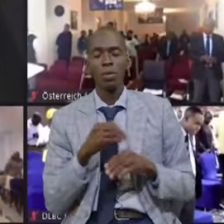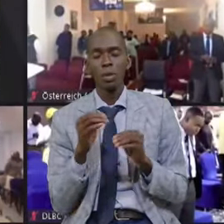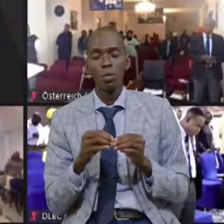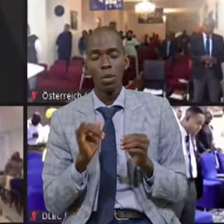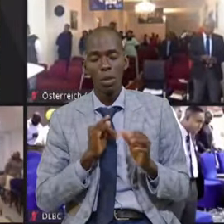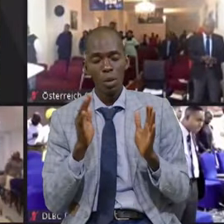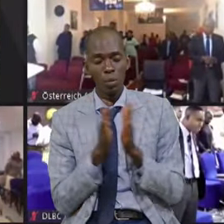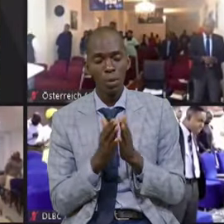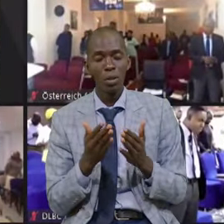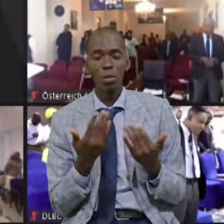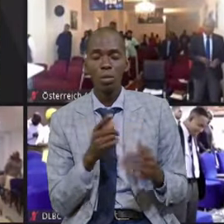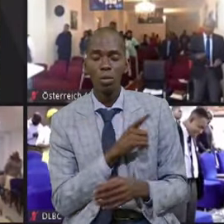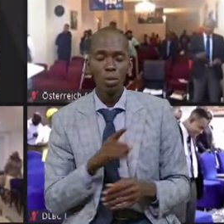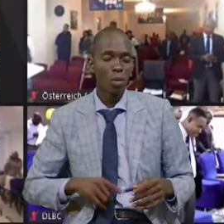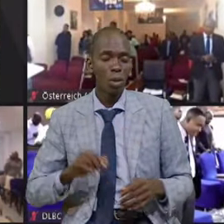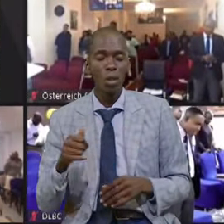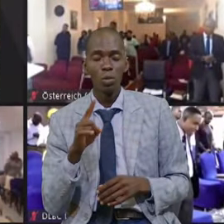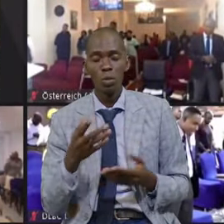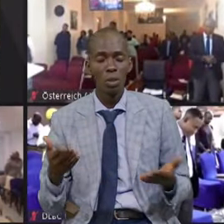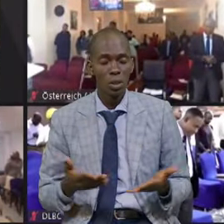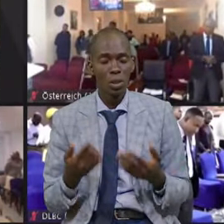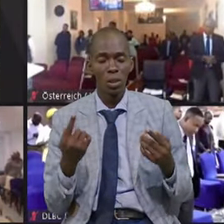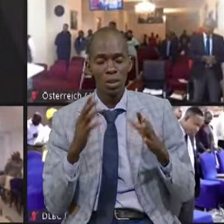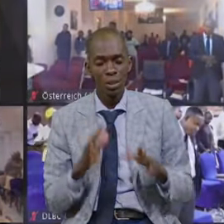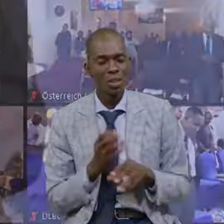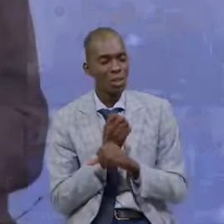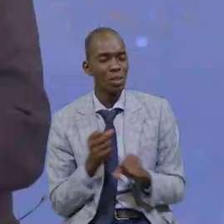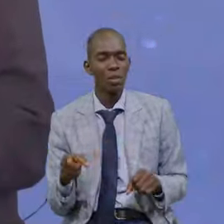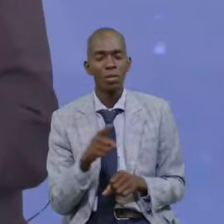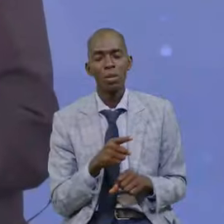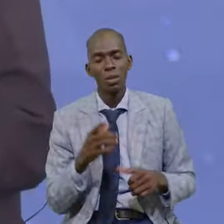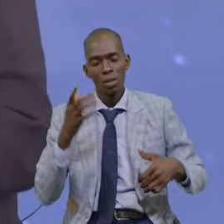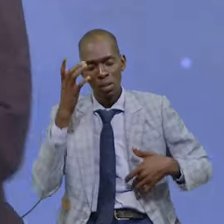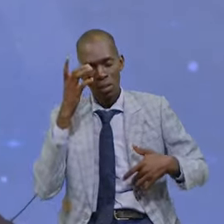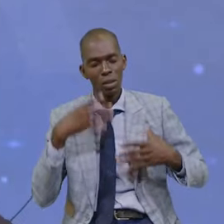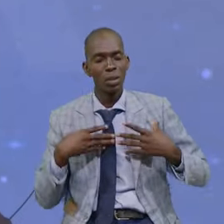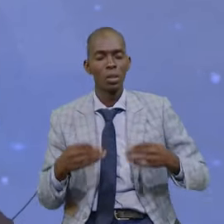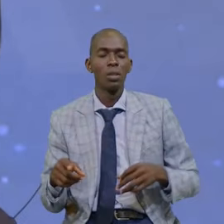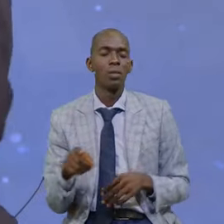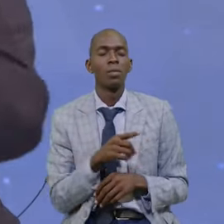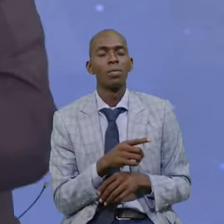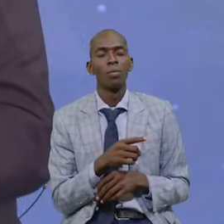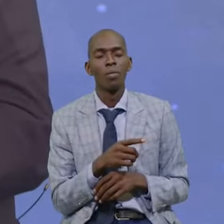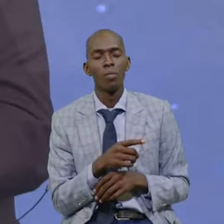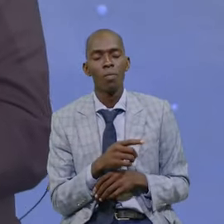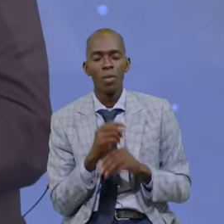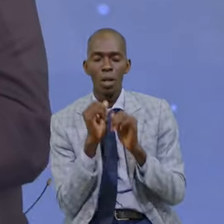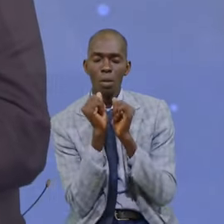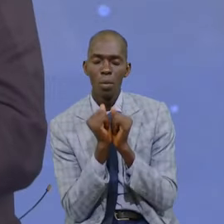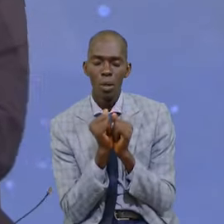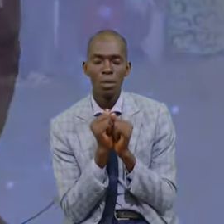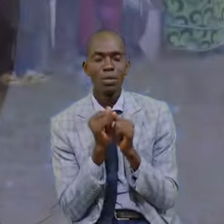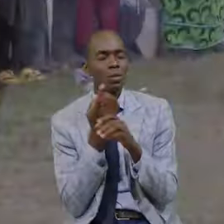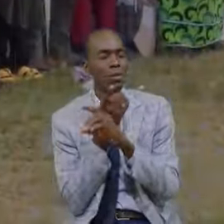here, sinner, save them, seek, heal them, bound, deliver